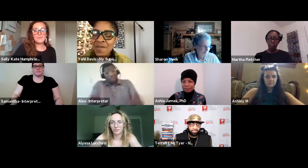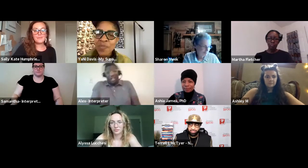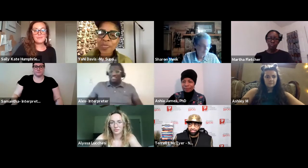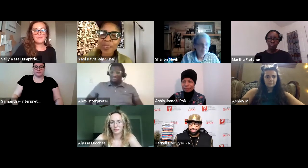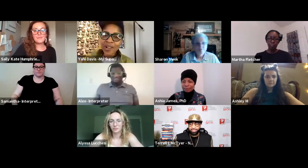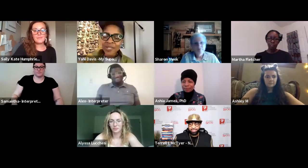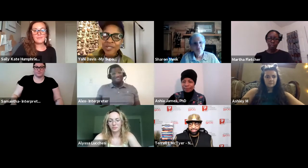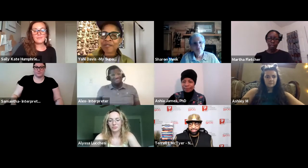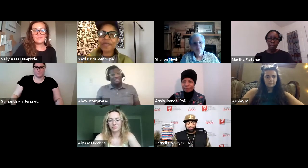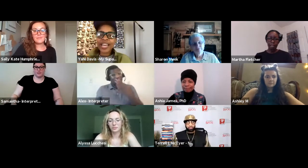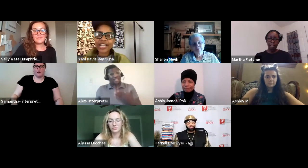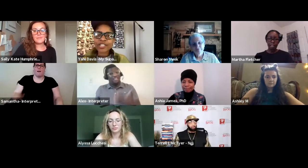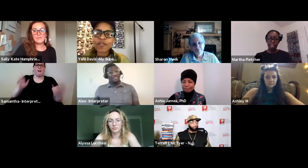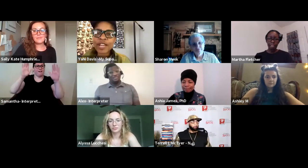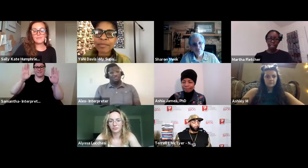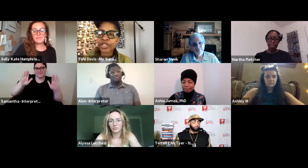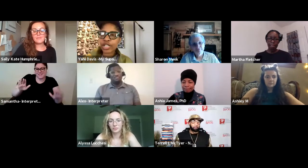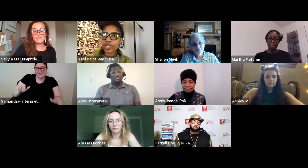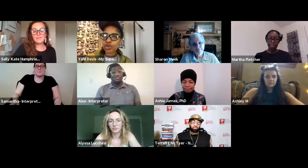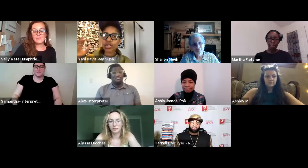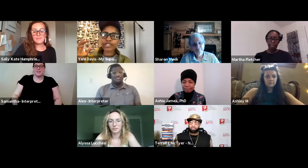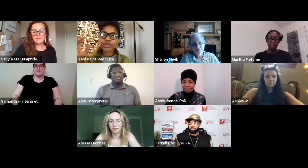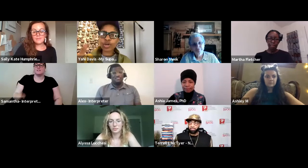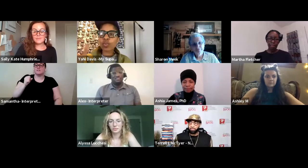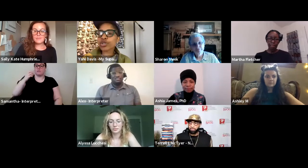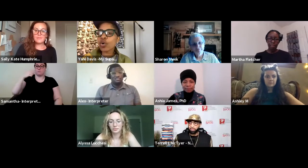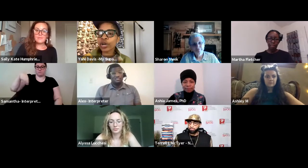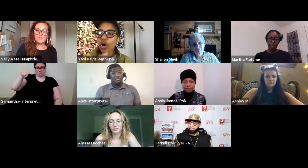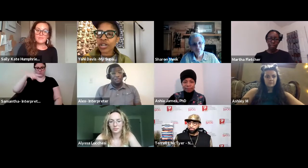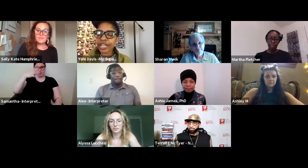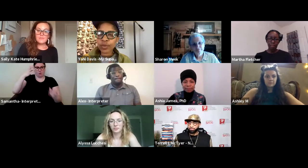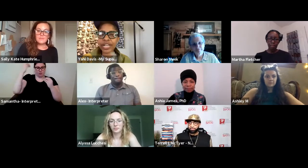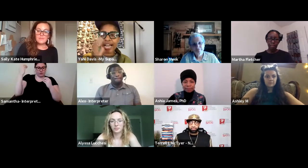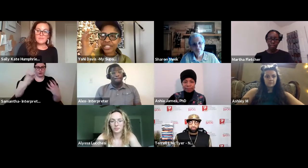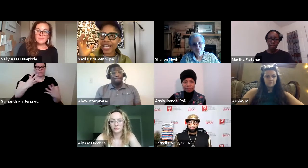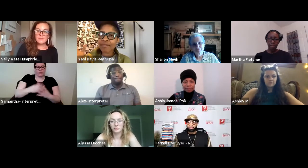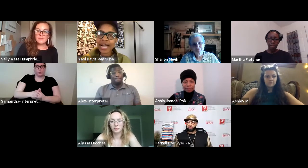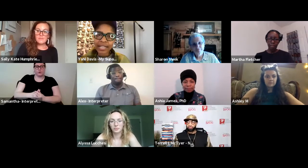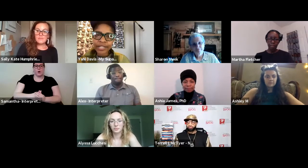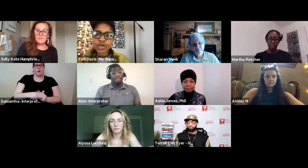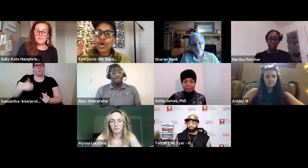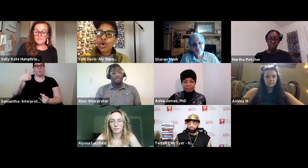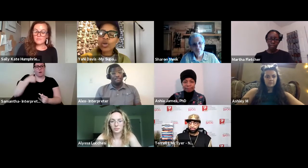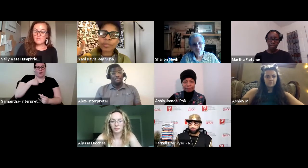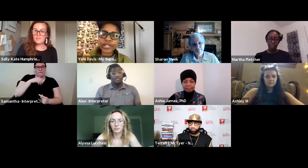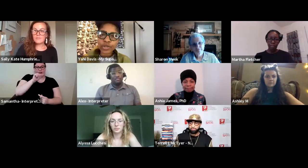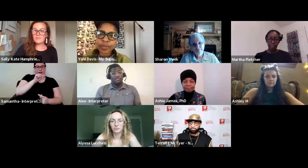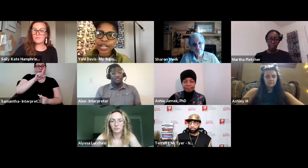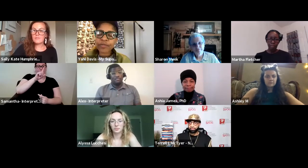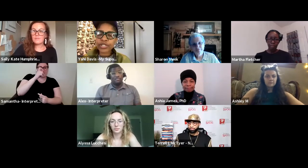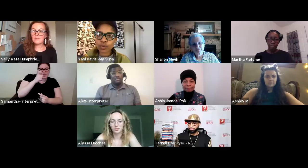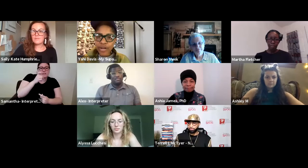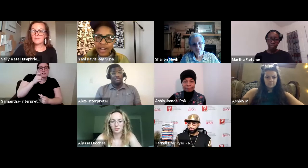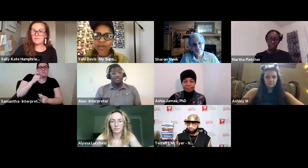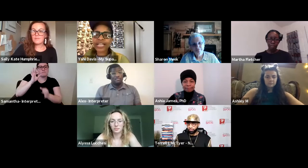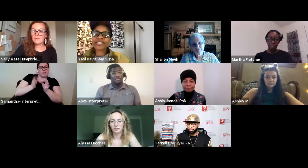it. Awesome. And so, family, just to let you know what's going on here, we actually have Alex who will be interpreting